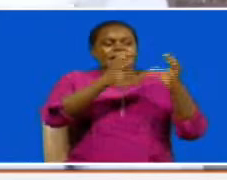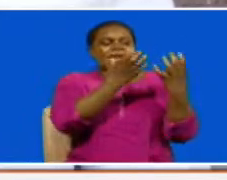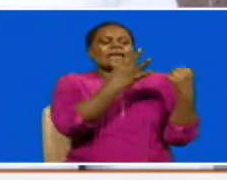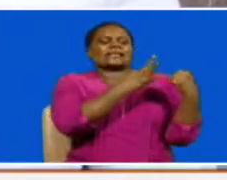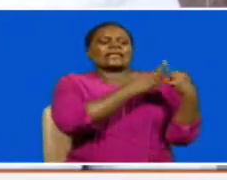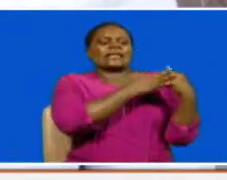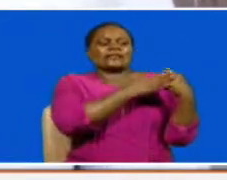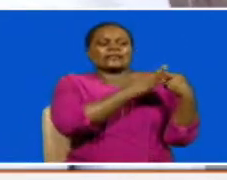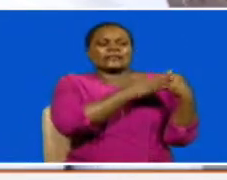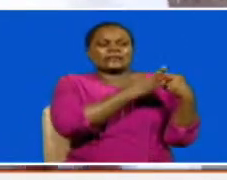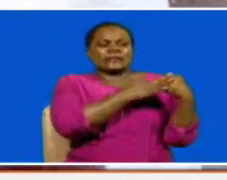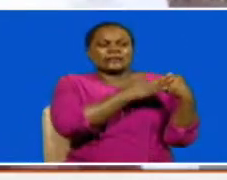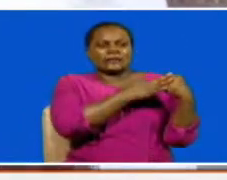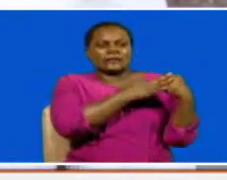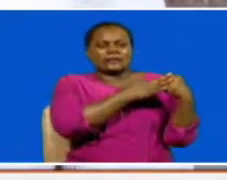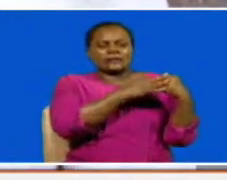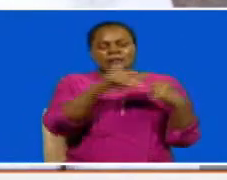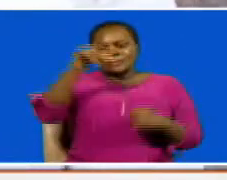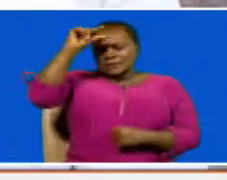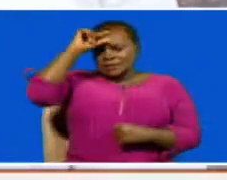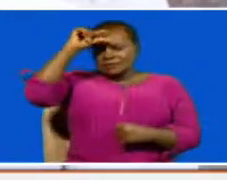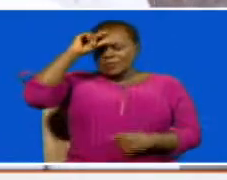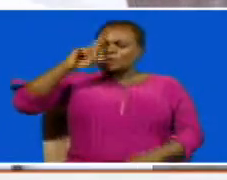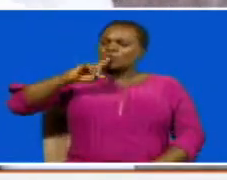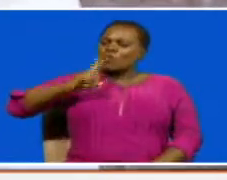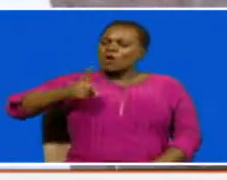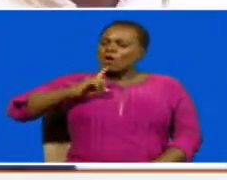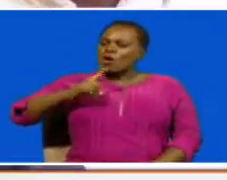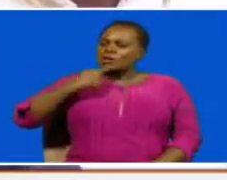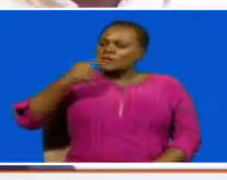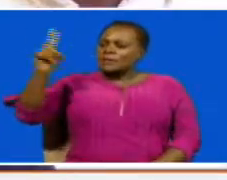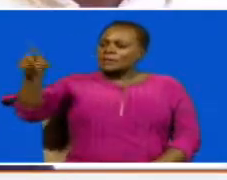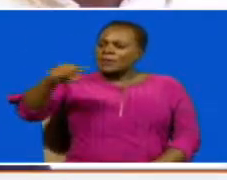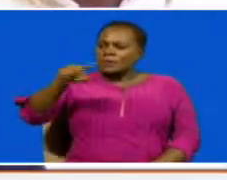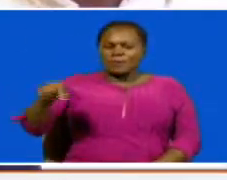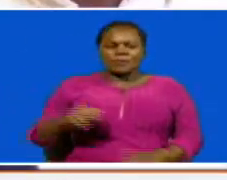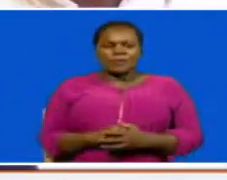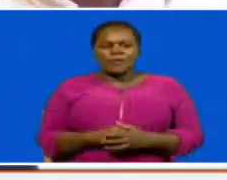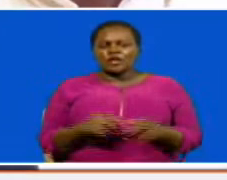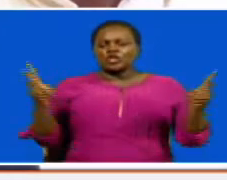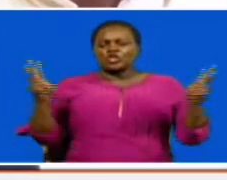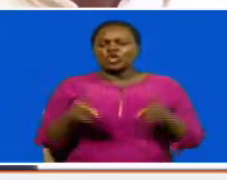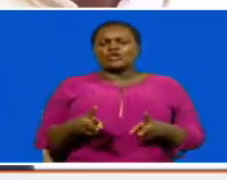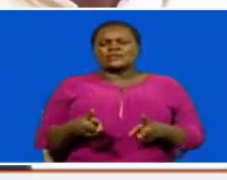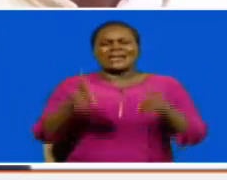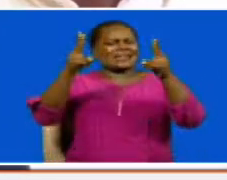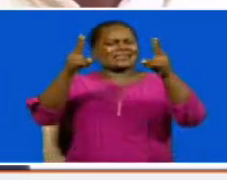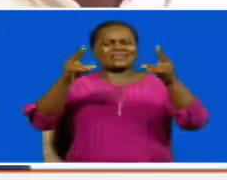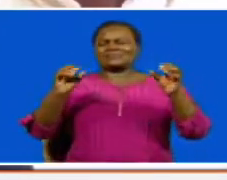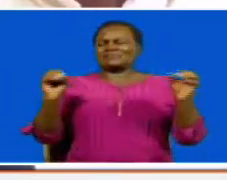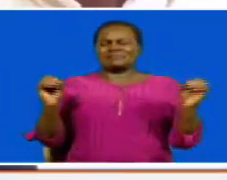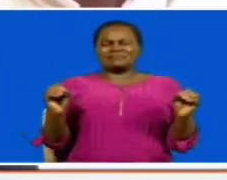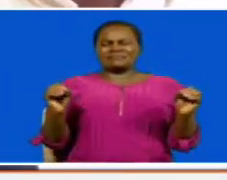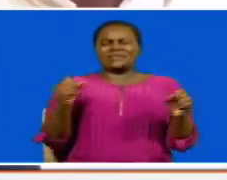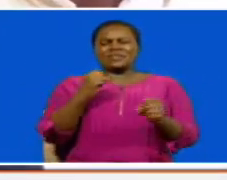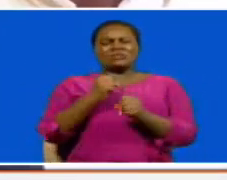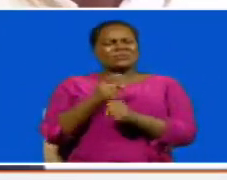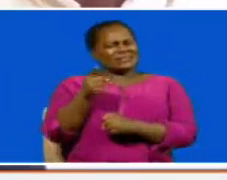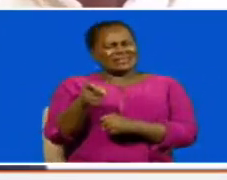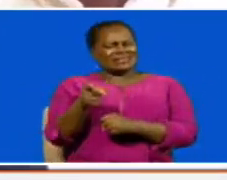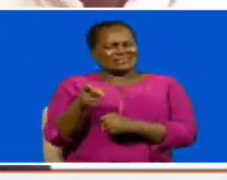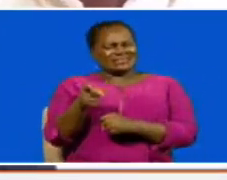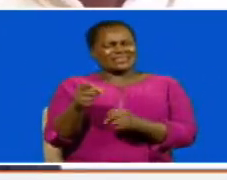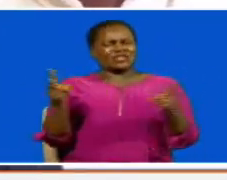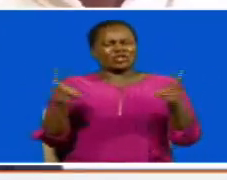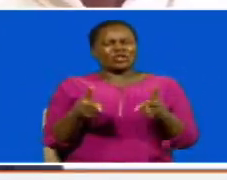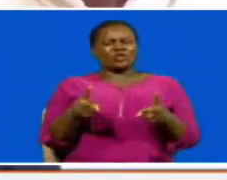to class 8, a move the government has termed illegal. Let's not take shortcuts, because doing anything like that is